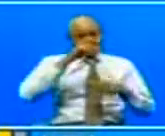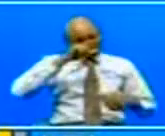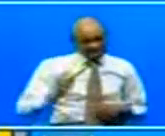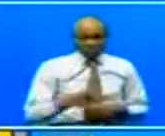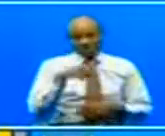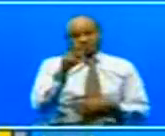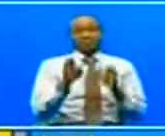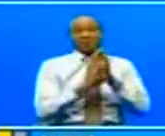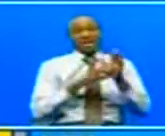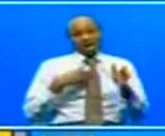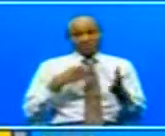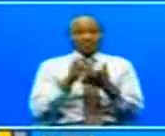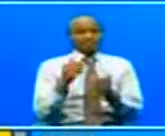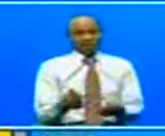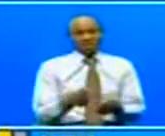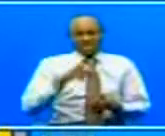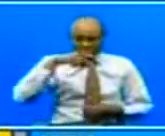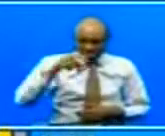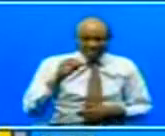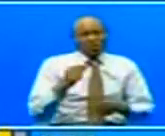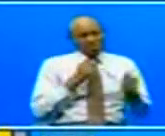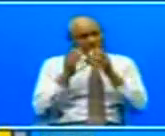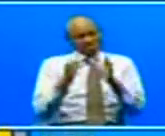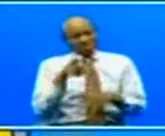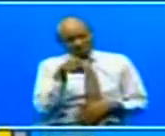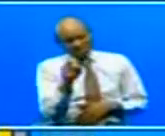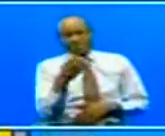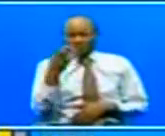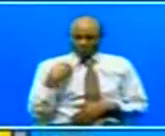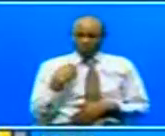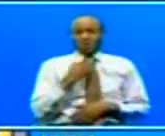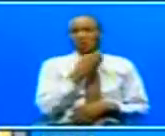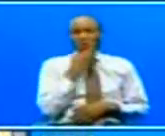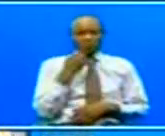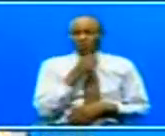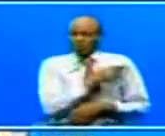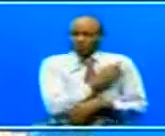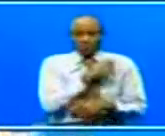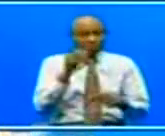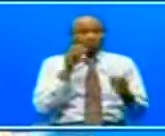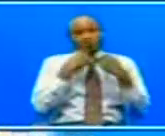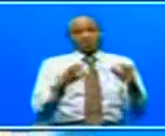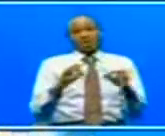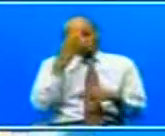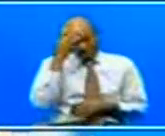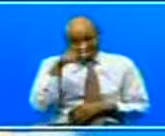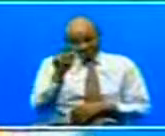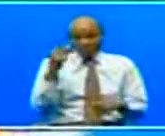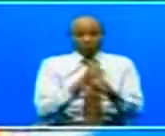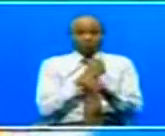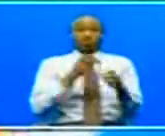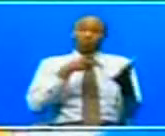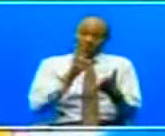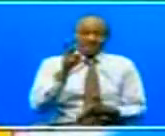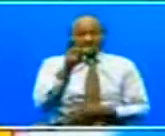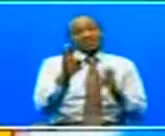shillings. Andiego, a pioneer Olympics female boxer, could not be discharged from the Kenyatta National Hospital since she is unable to raise